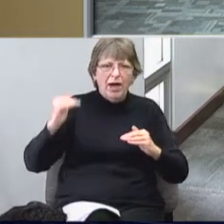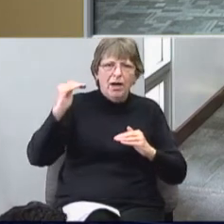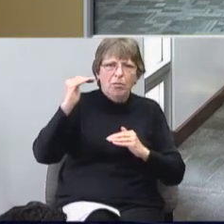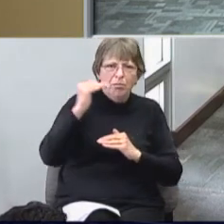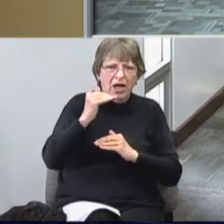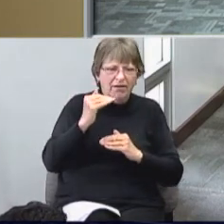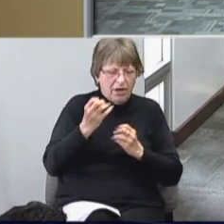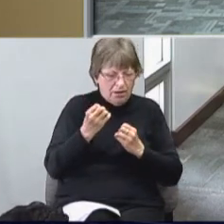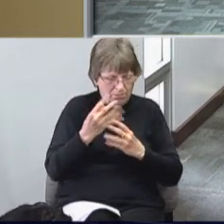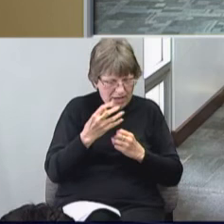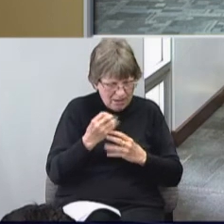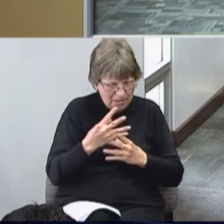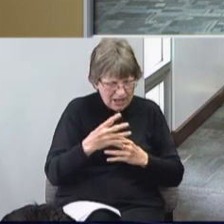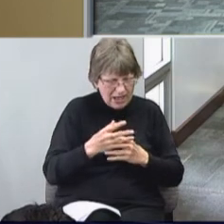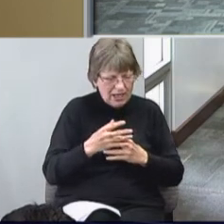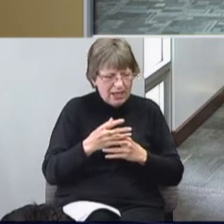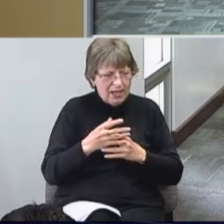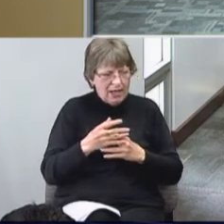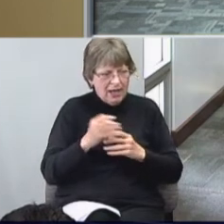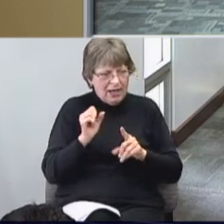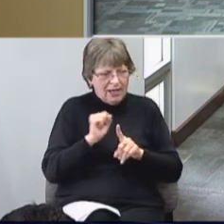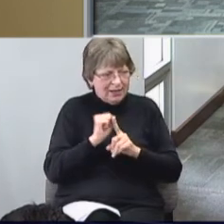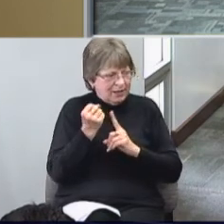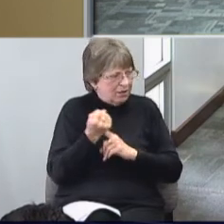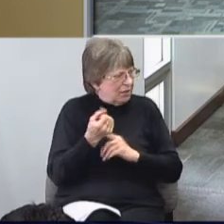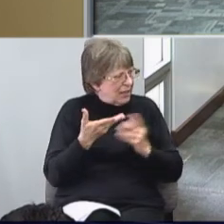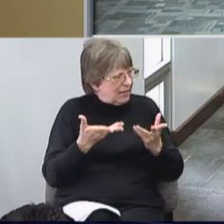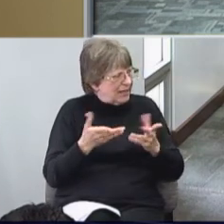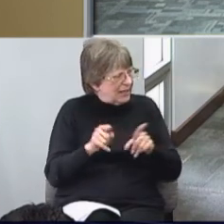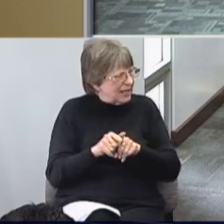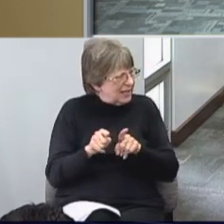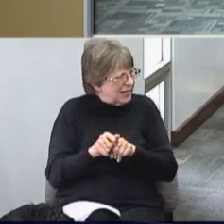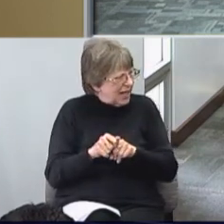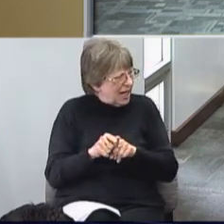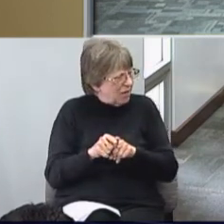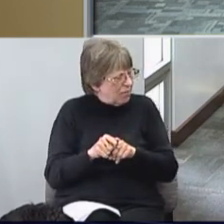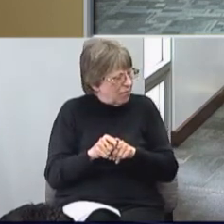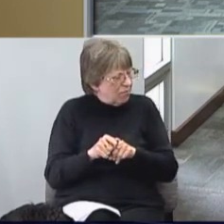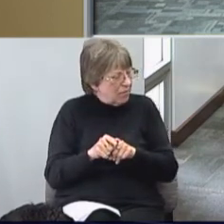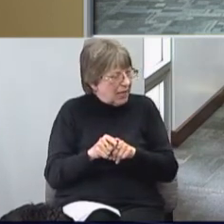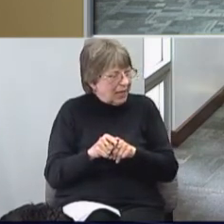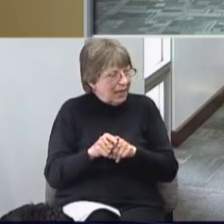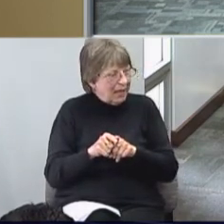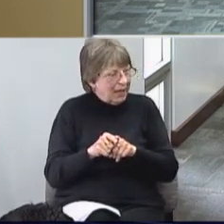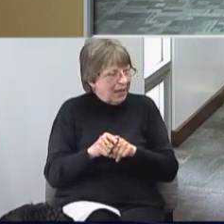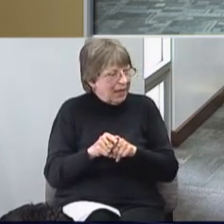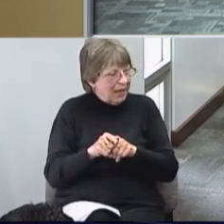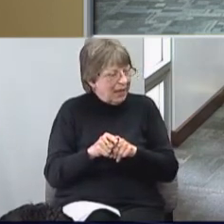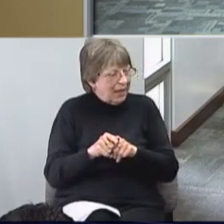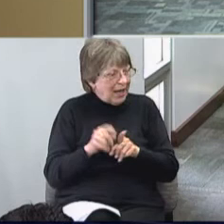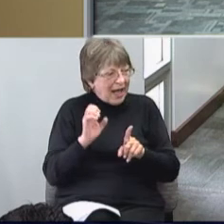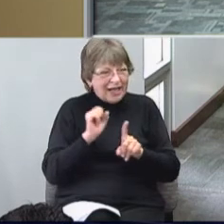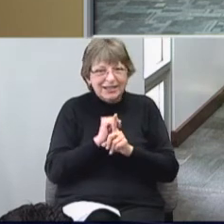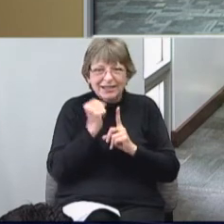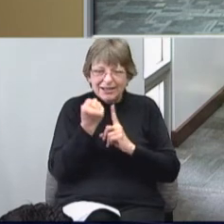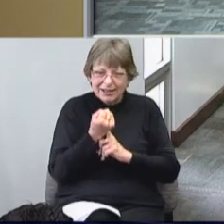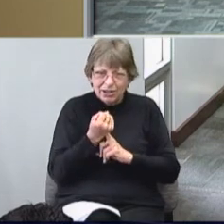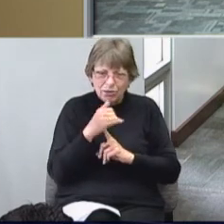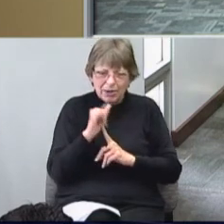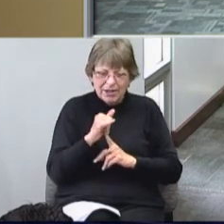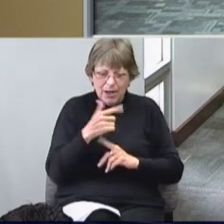several similar cases. Is this a similar case to those that we overrode here the last 2 years, to my